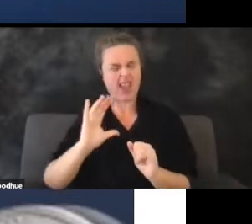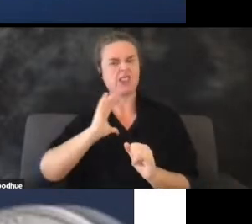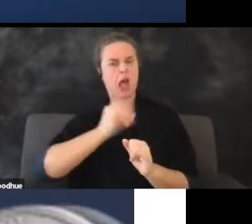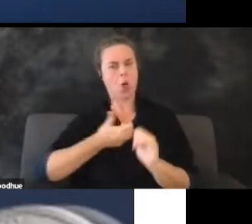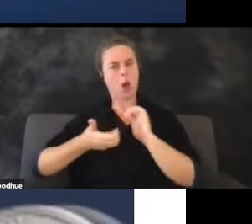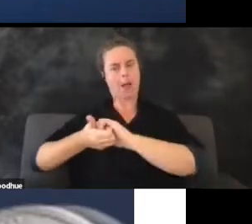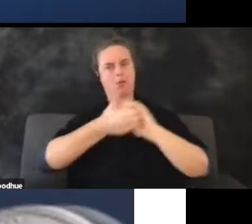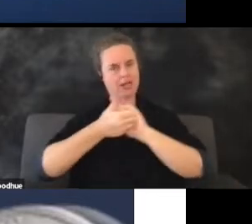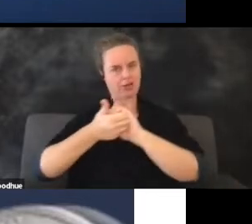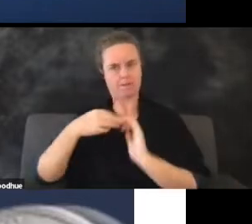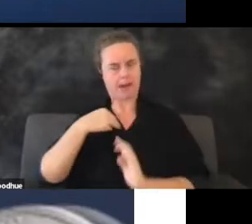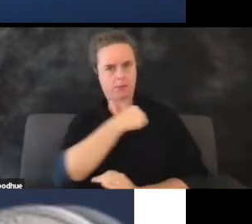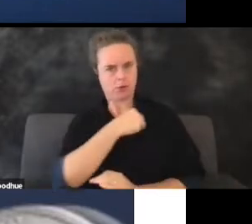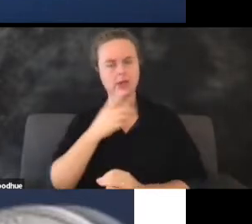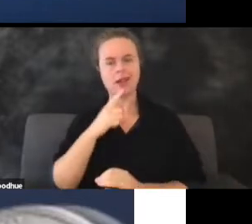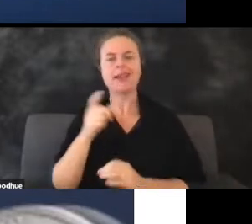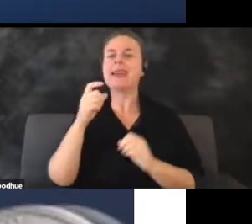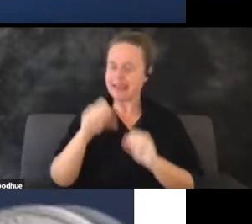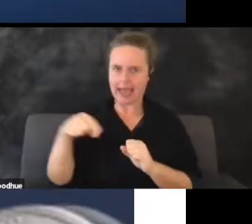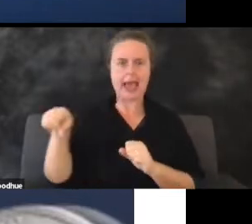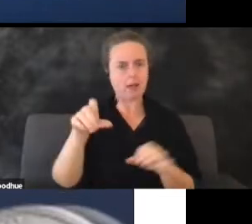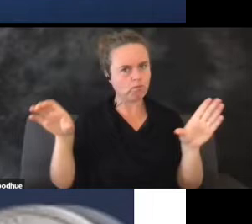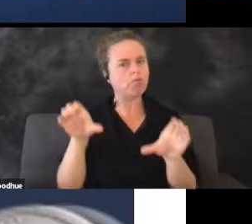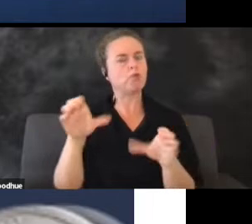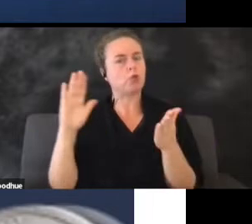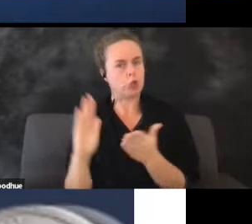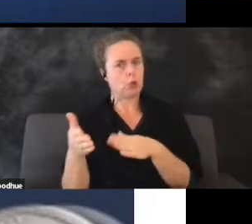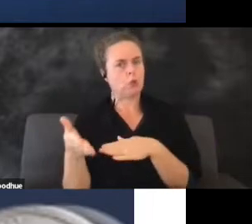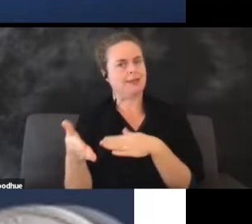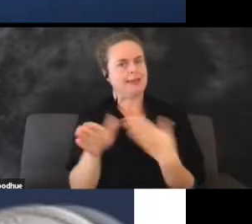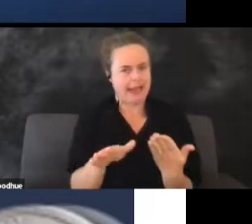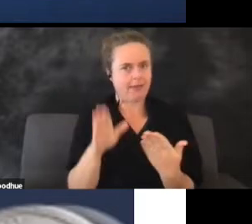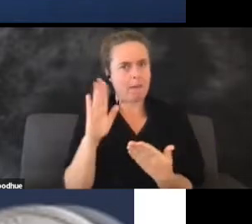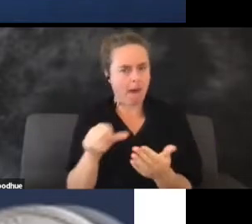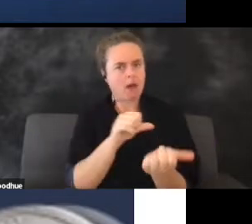and reduce death by overdose. These include, importantly, the